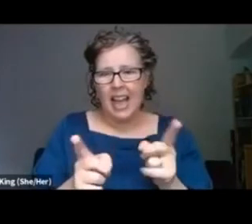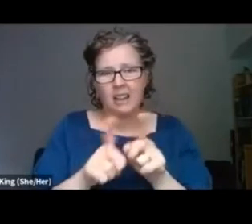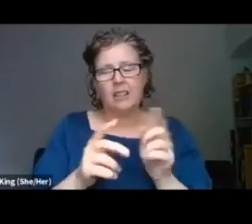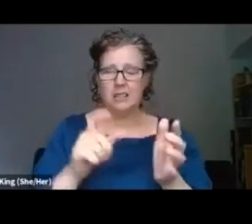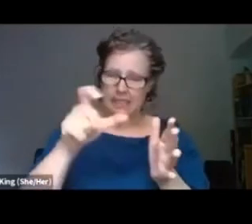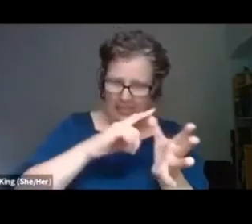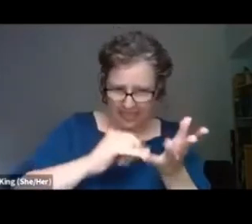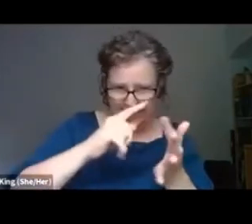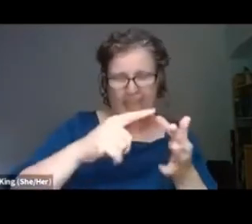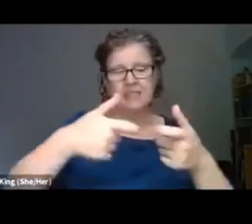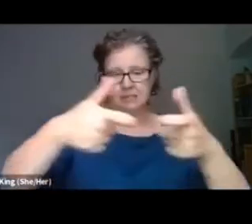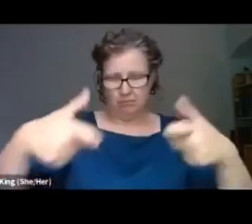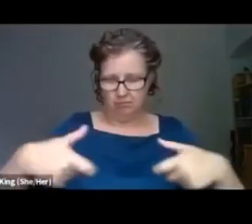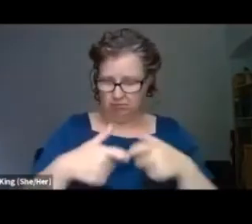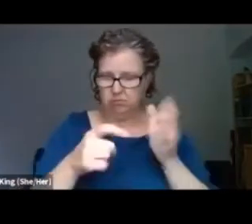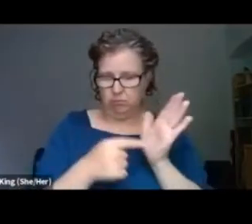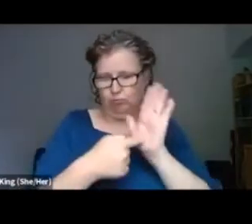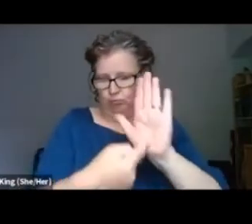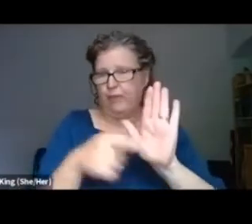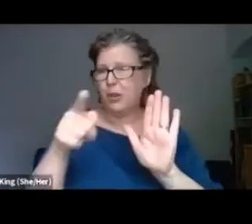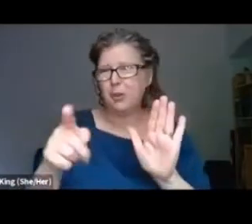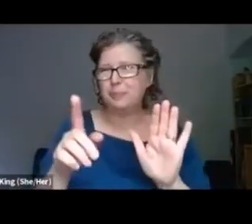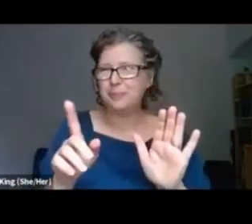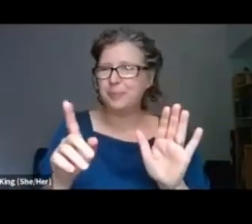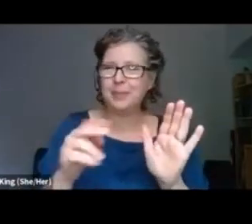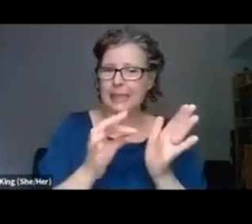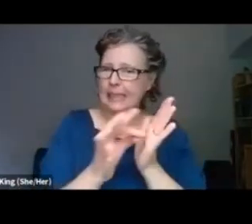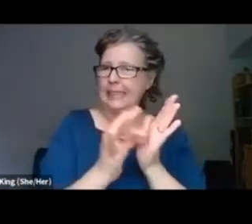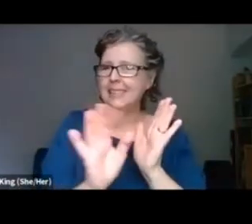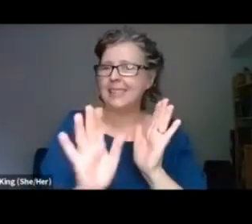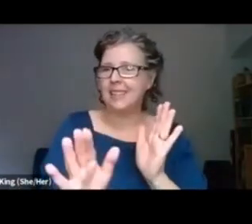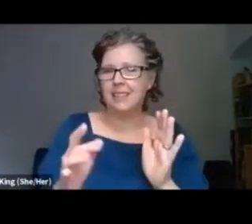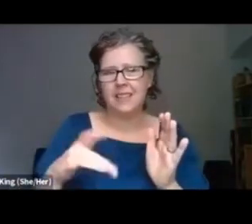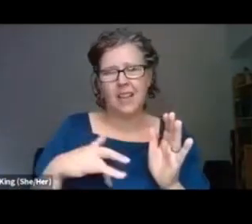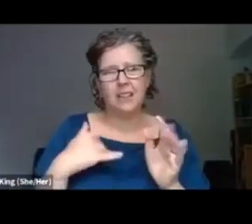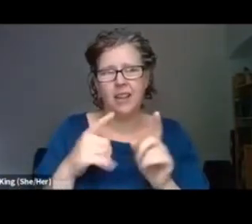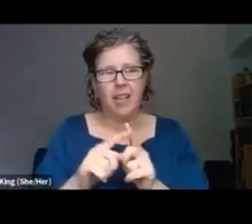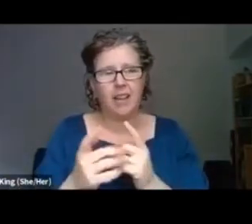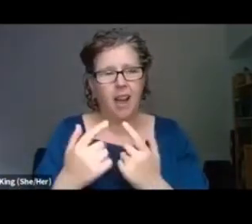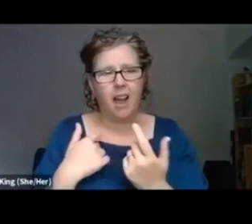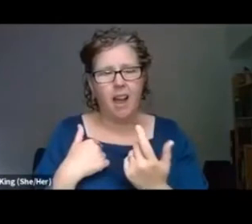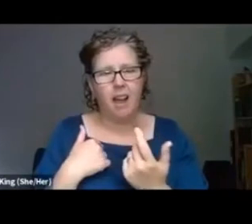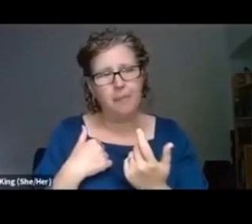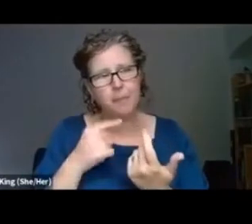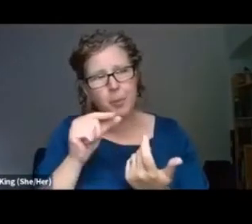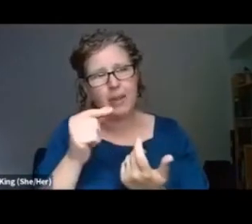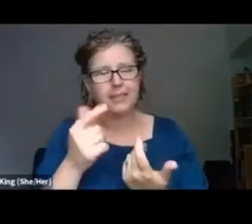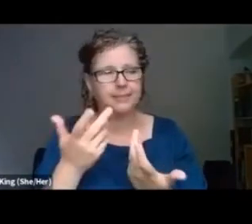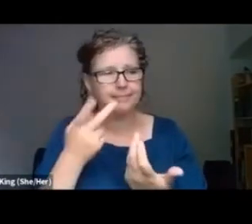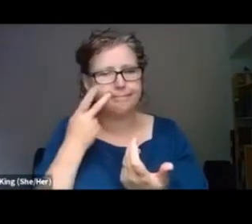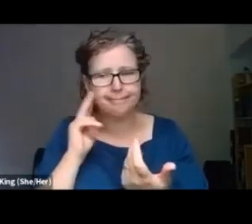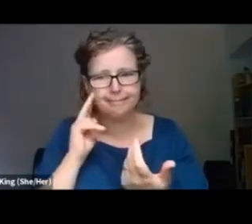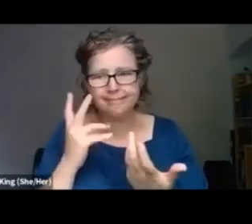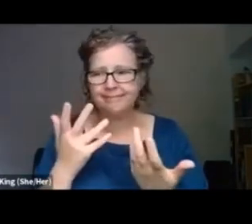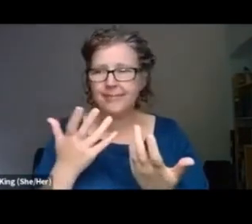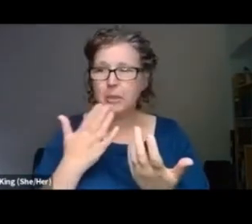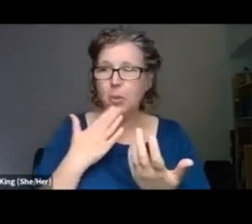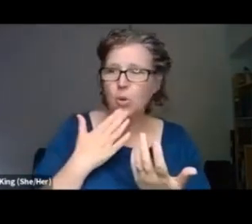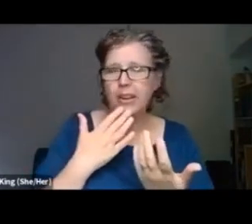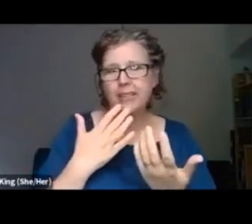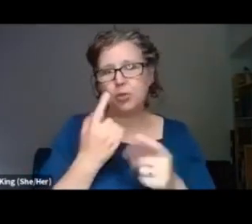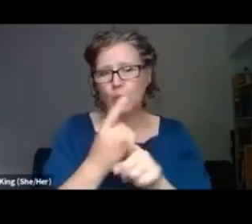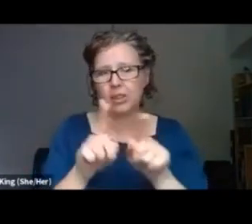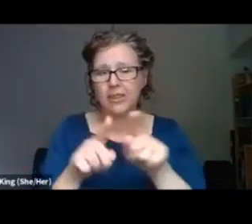study. It feels somehow disingenuous to me at this point and boring. I think this is because I'm a